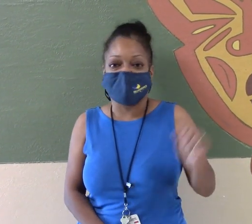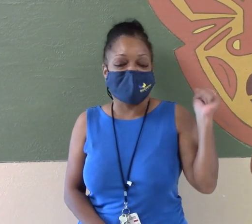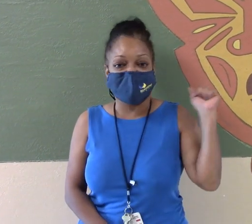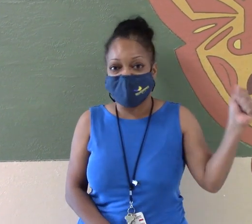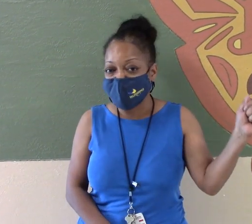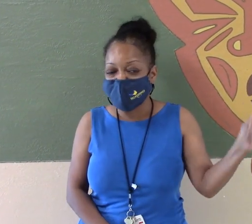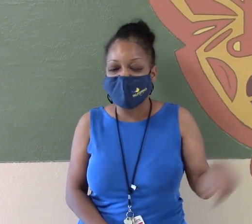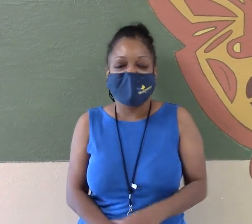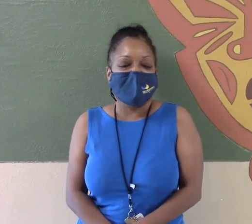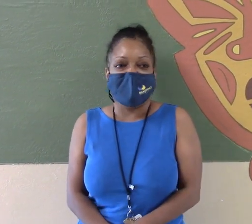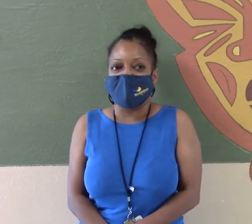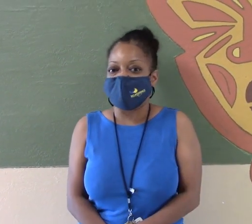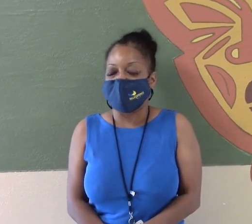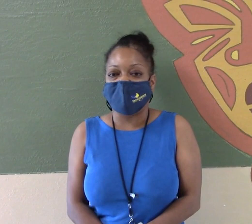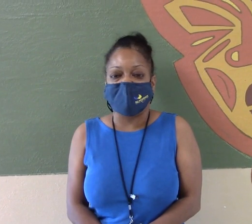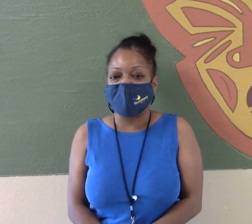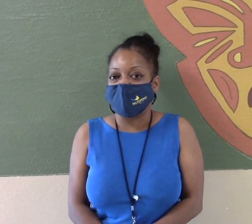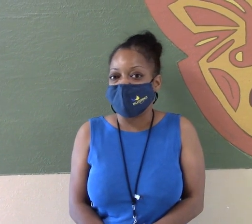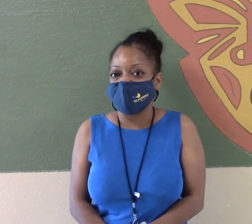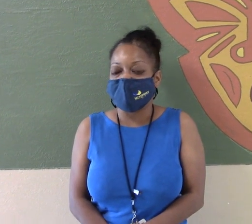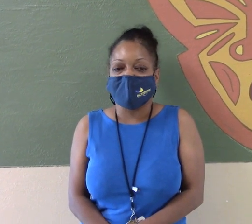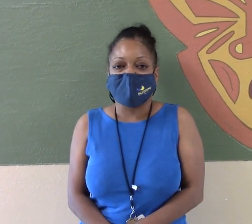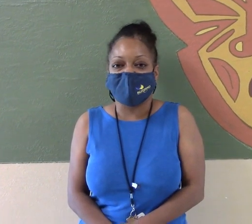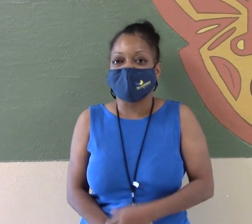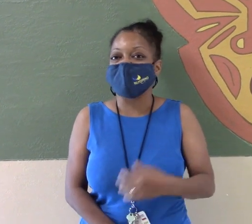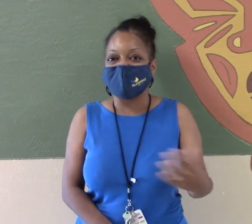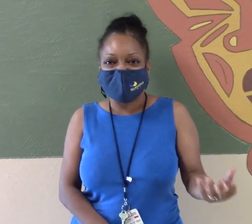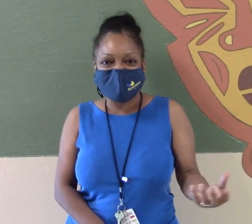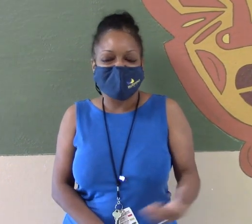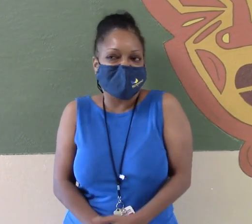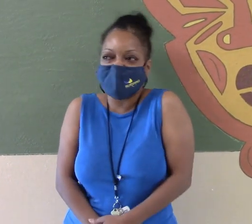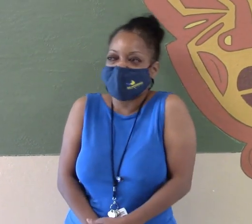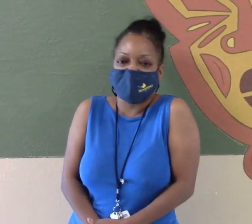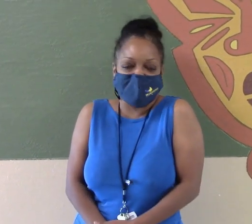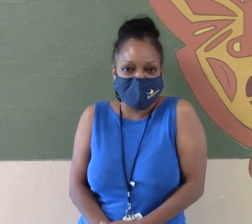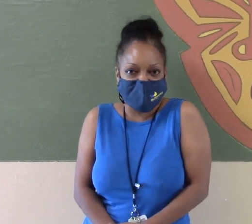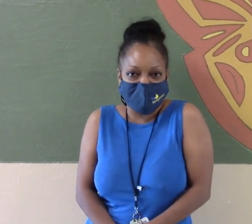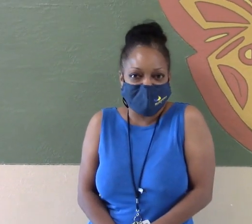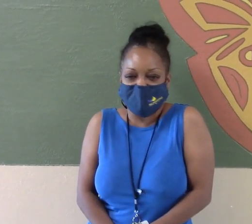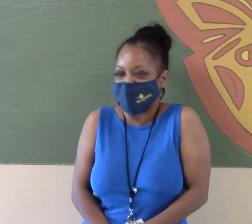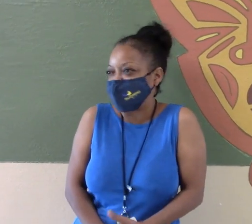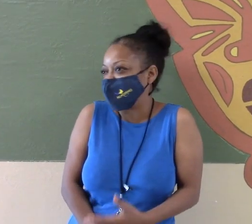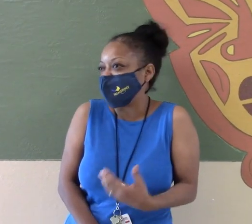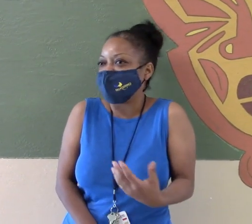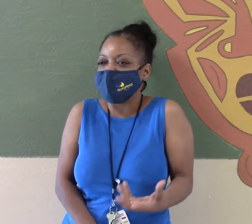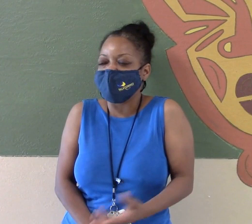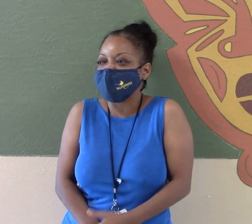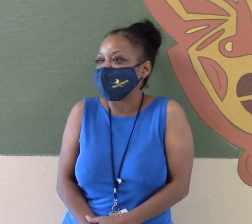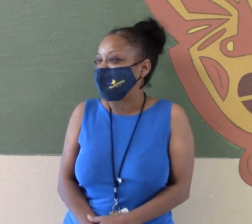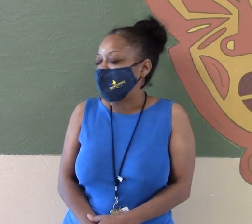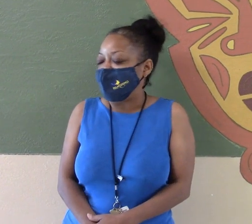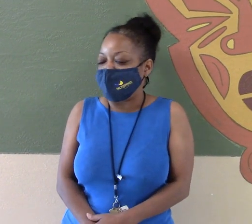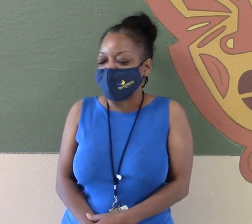and they said, enough is enough. And we became independent. We're very resilient. And I just love that about the culture. I love the food, the